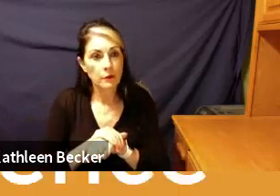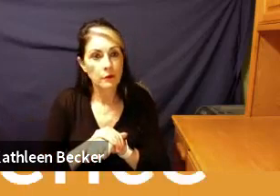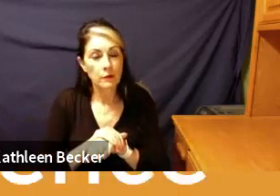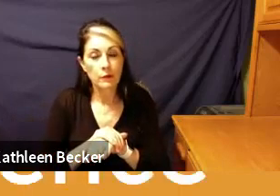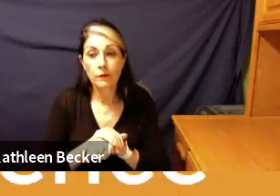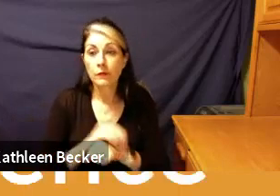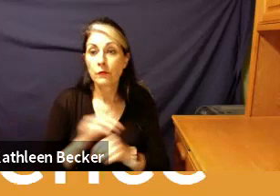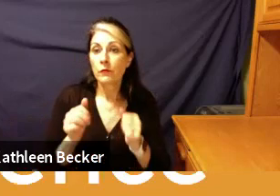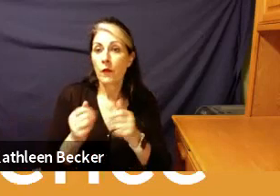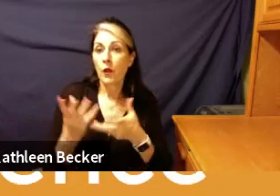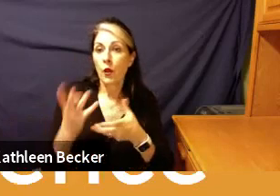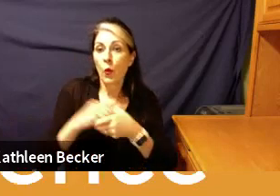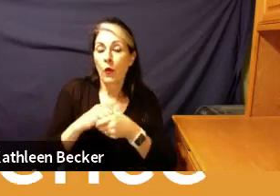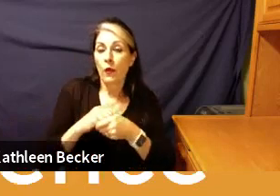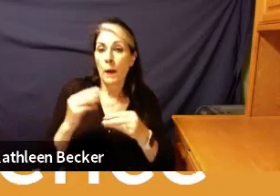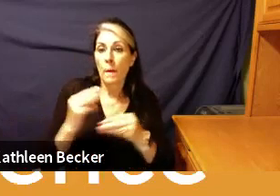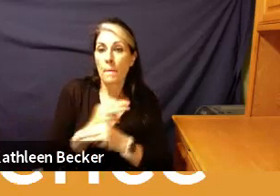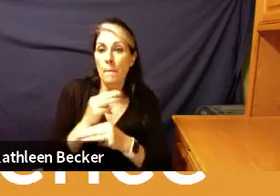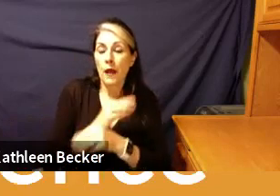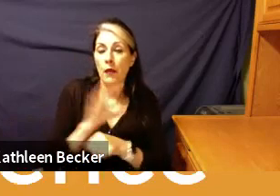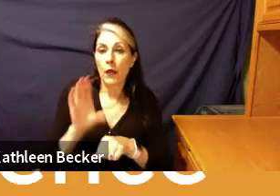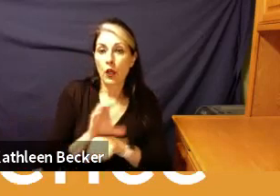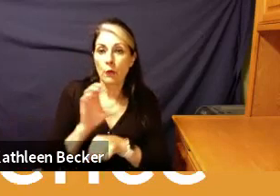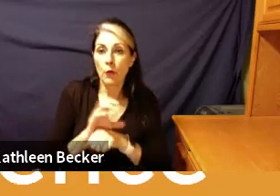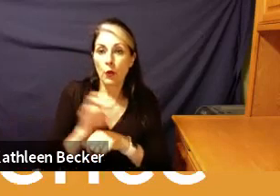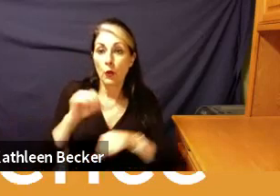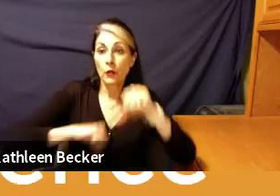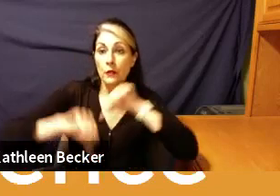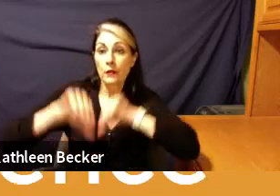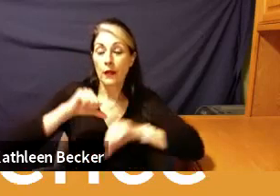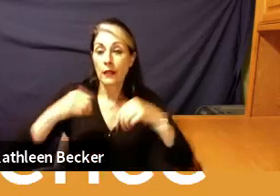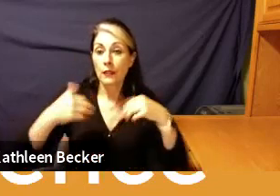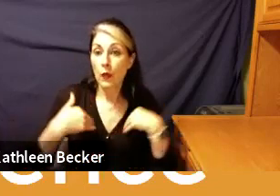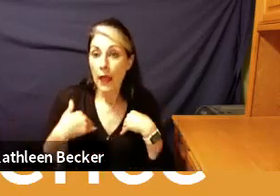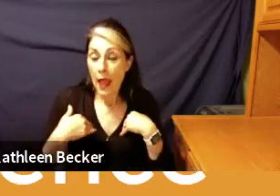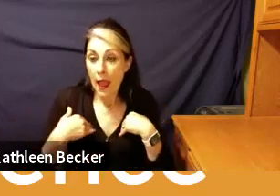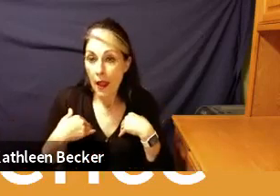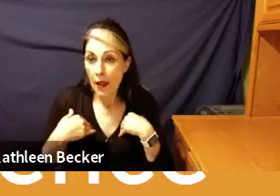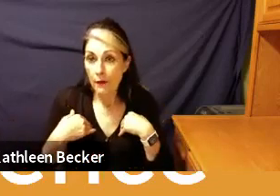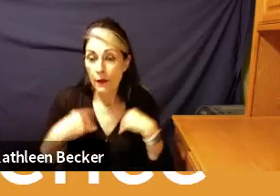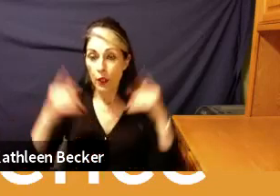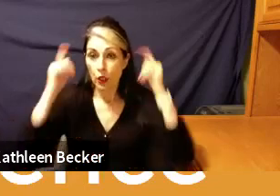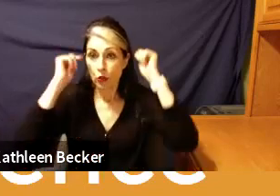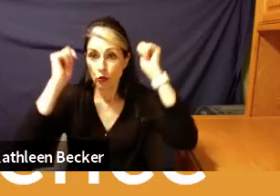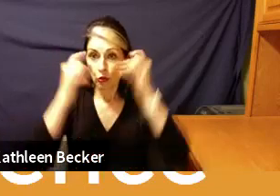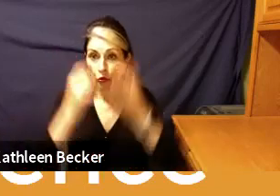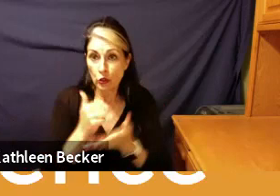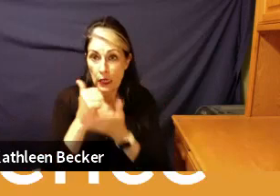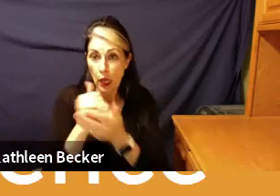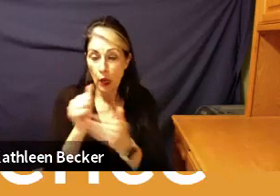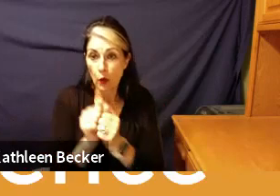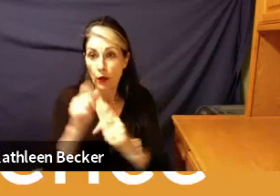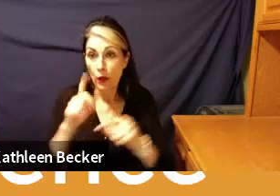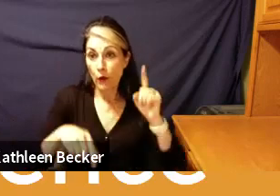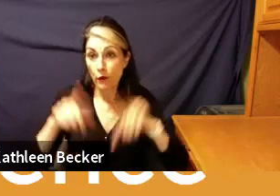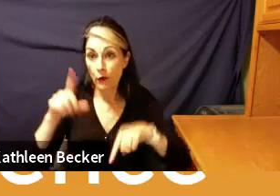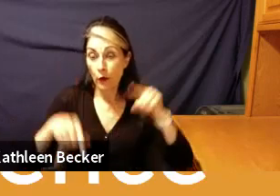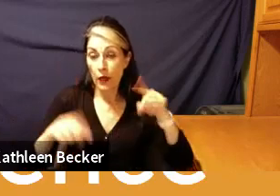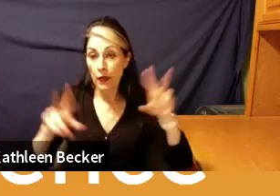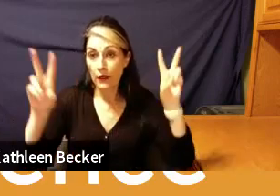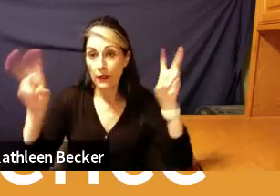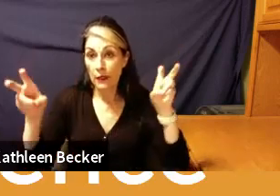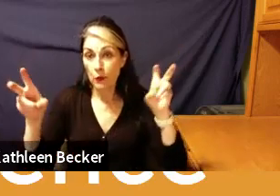And within mathematics and computer science, we have tutors that can help with a variety of